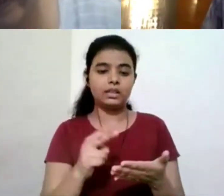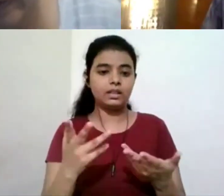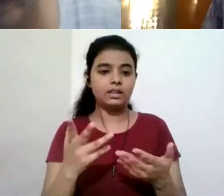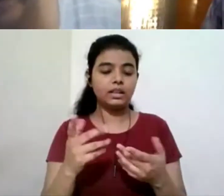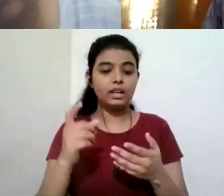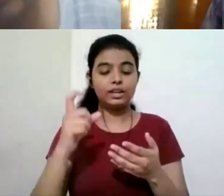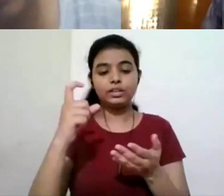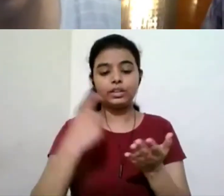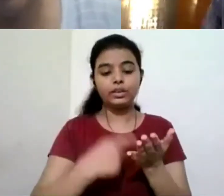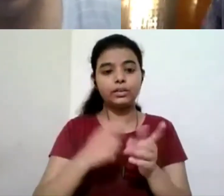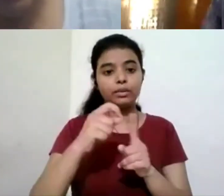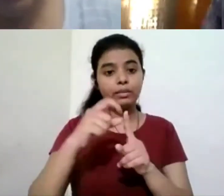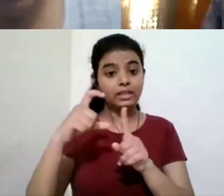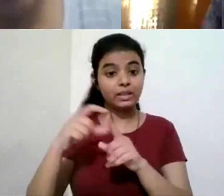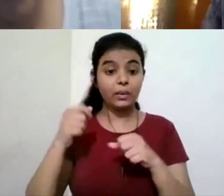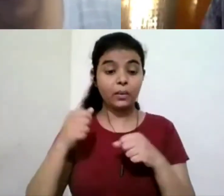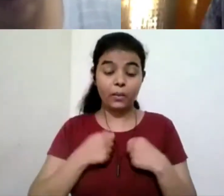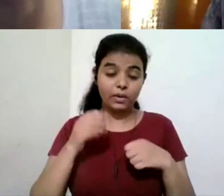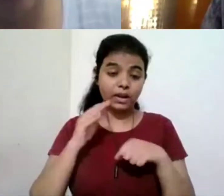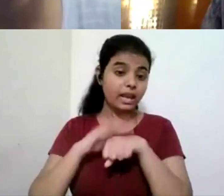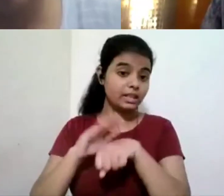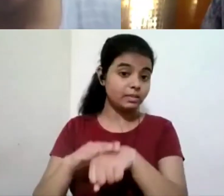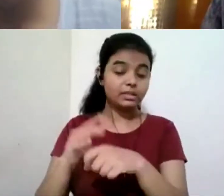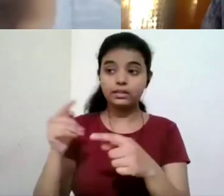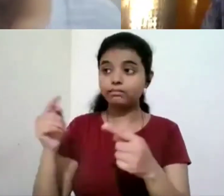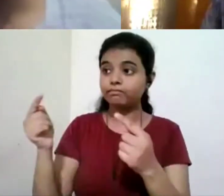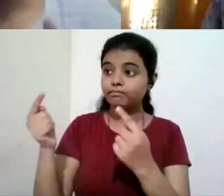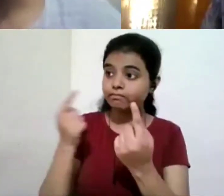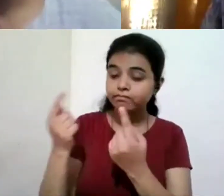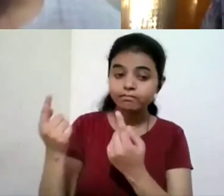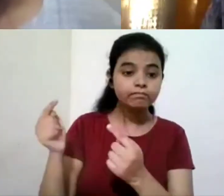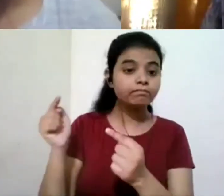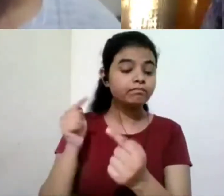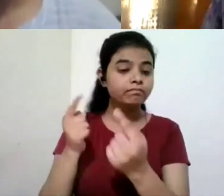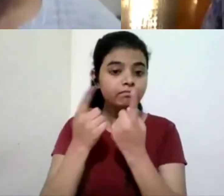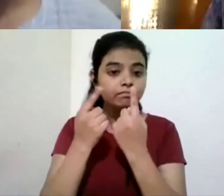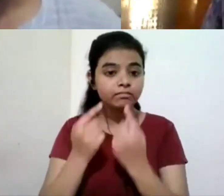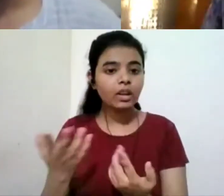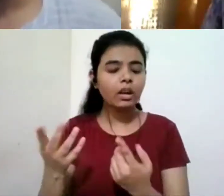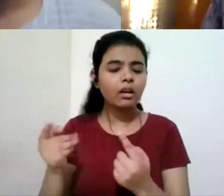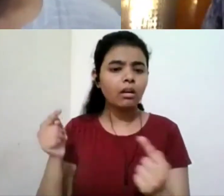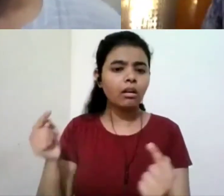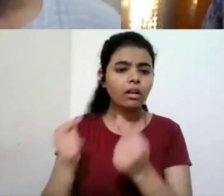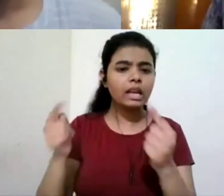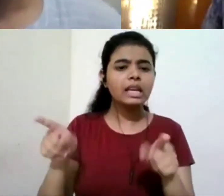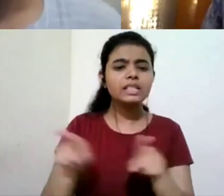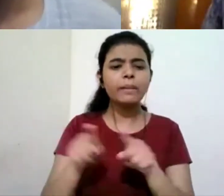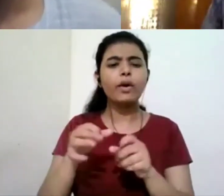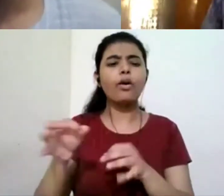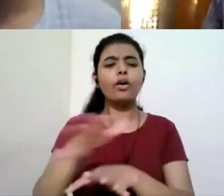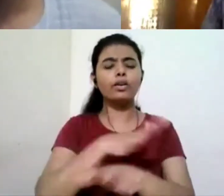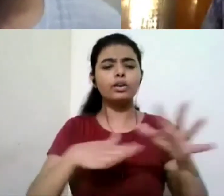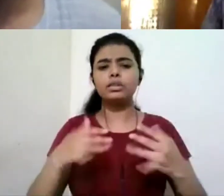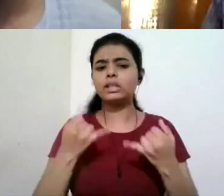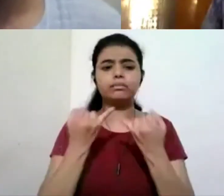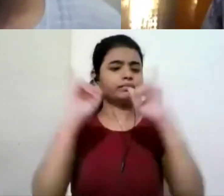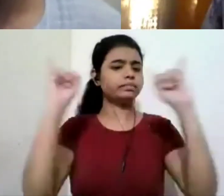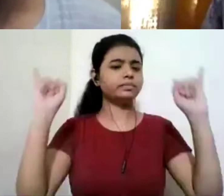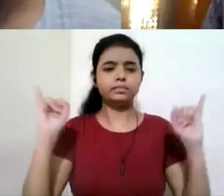CRPD negotiations. And you found, you know, that whilst these organizations started as very independent